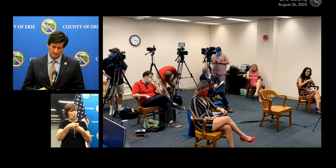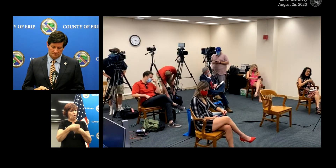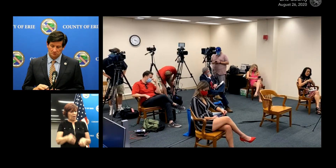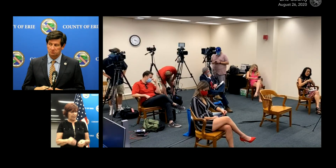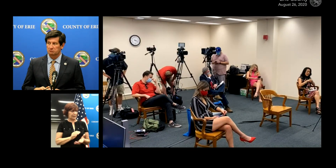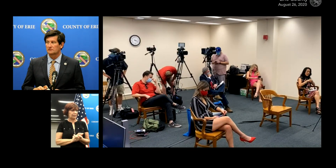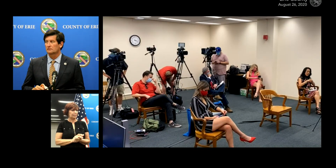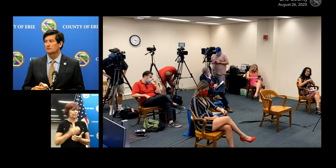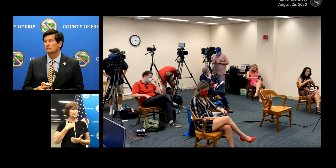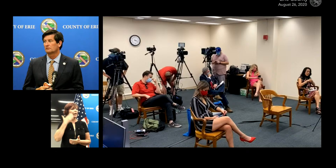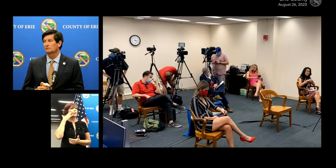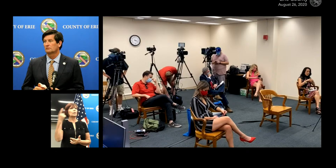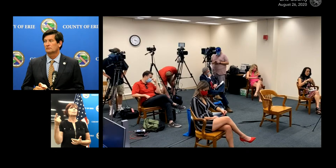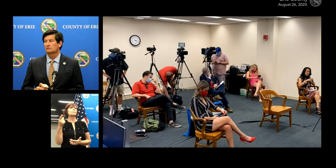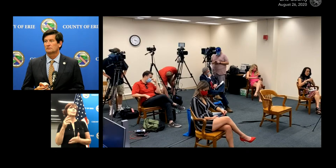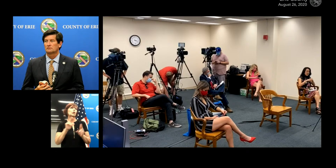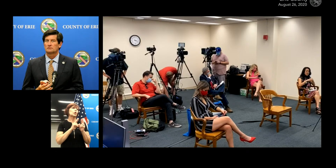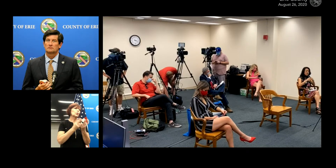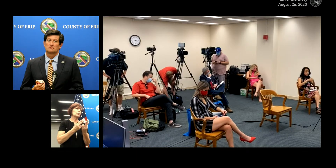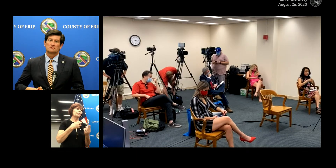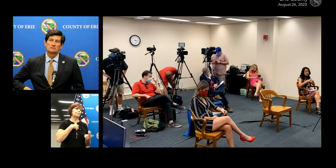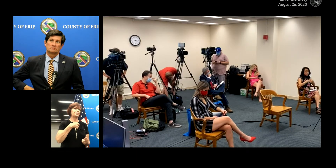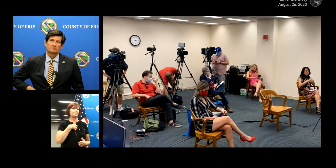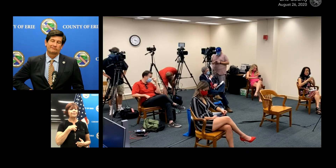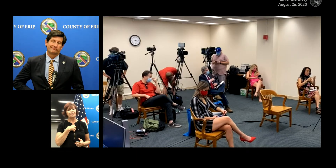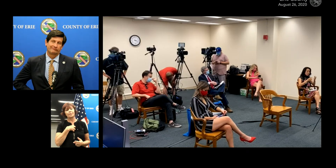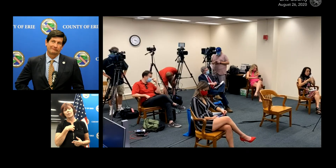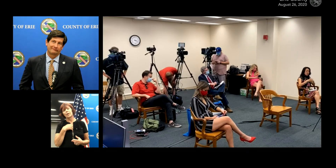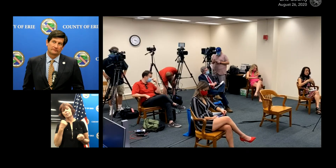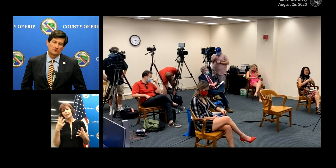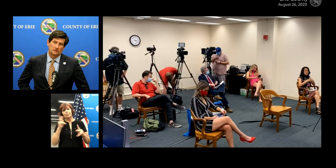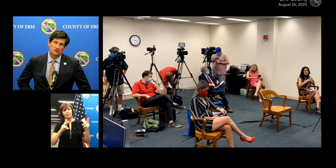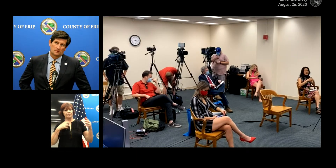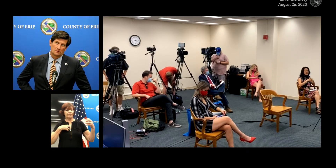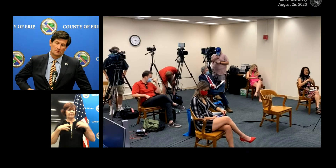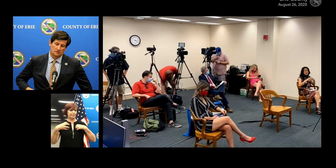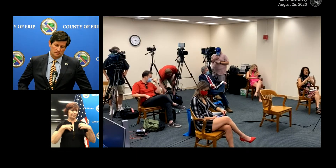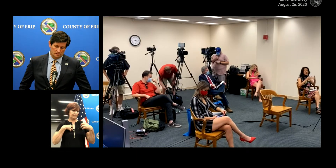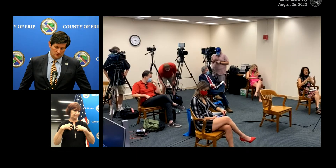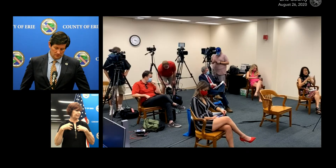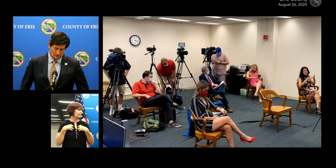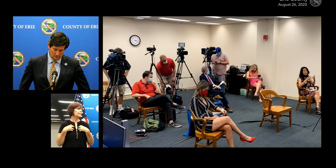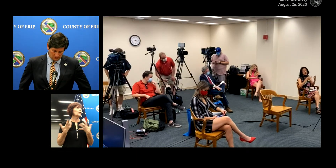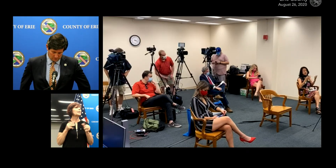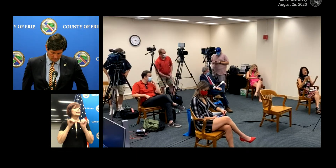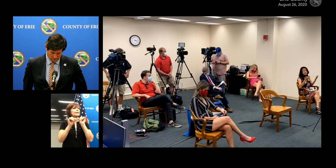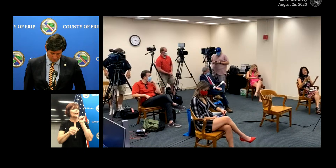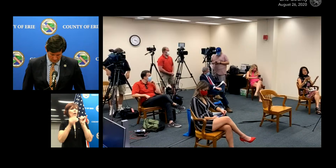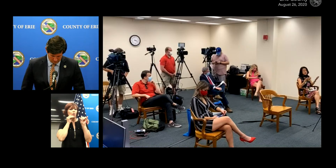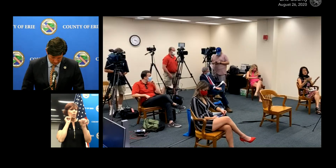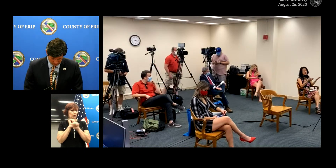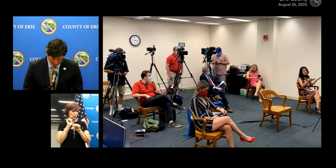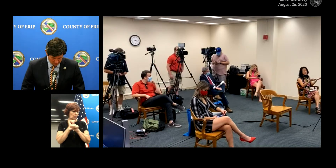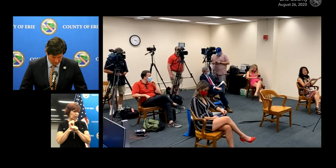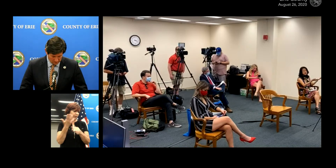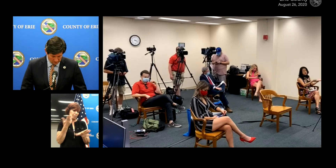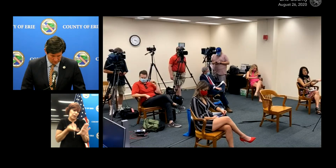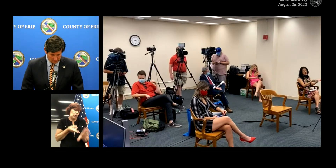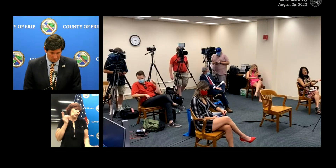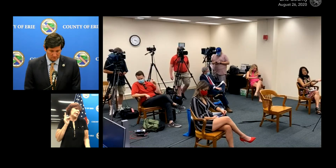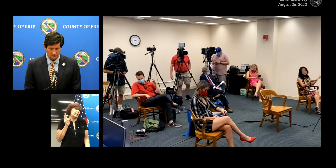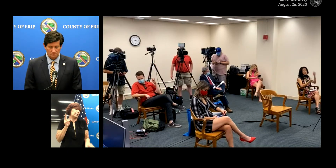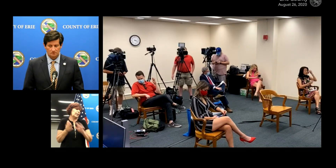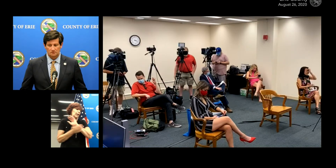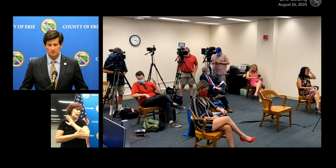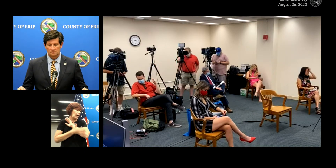that there have been objections raised by the unions, by the comptroller's office, by many individual employees who said they're trying to make the decision about whether or not to continue working for the